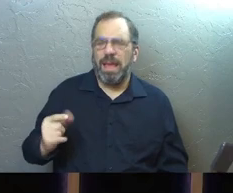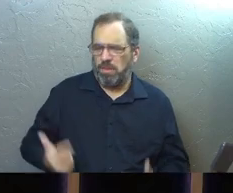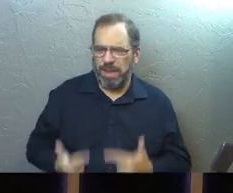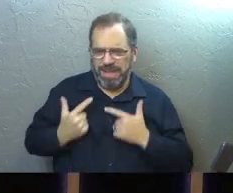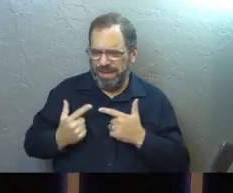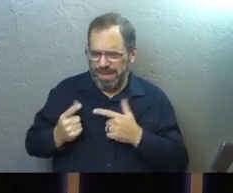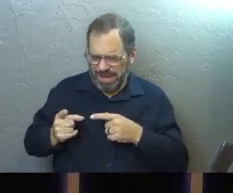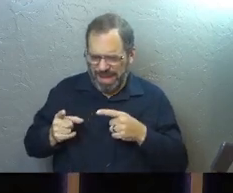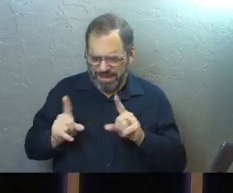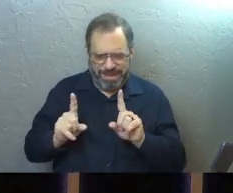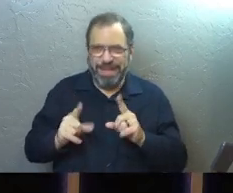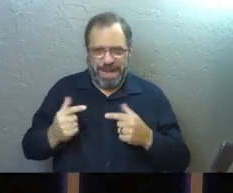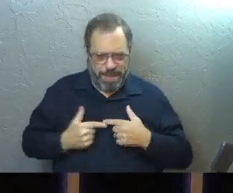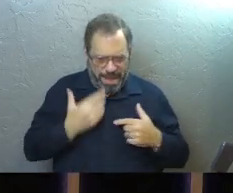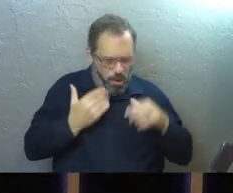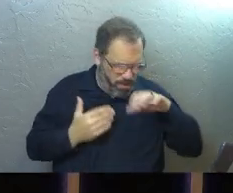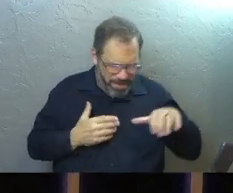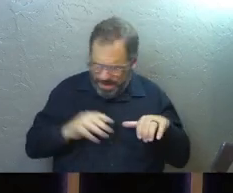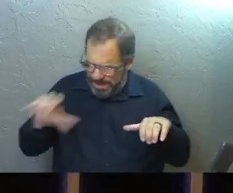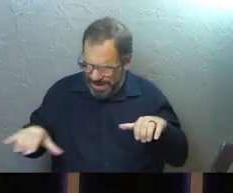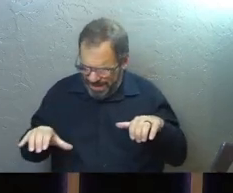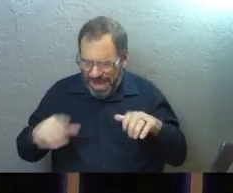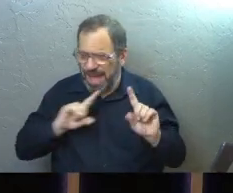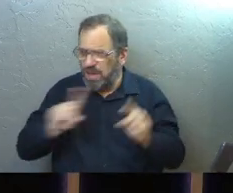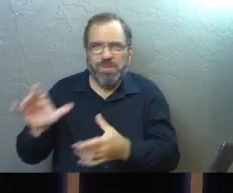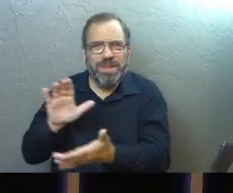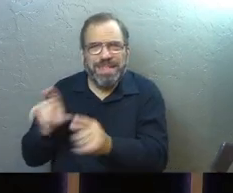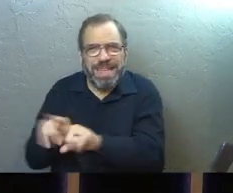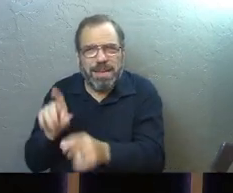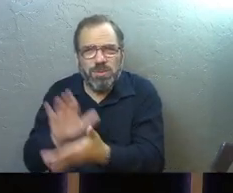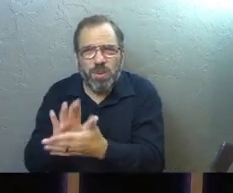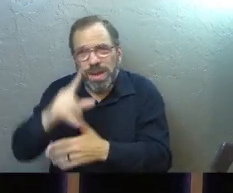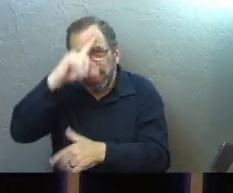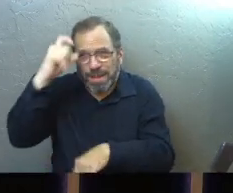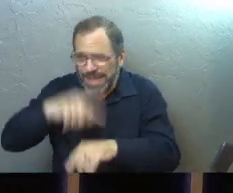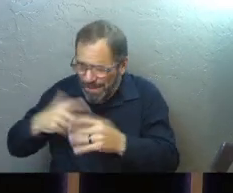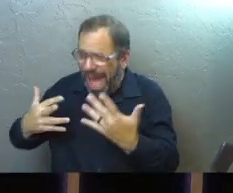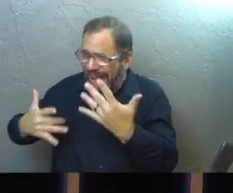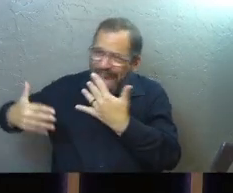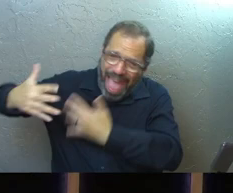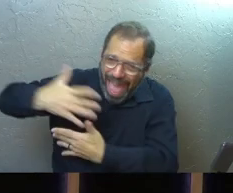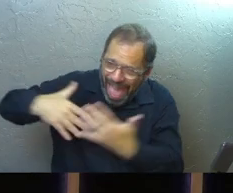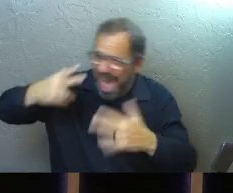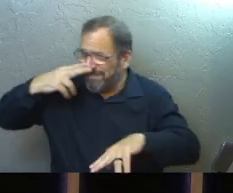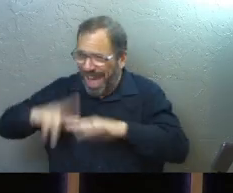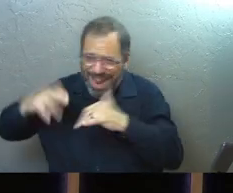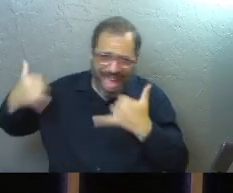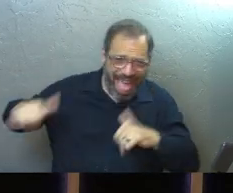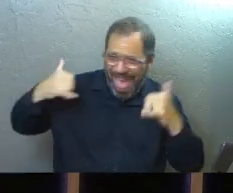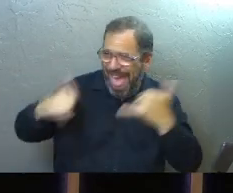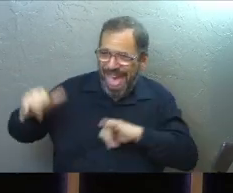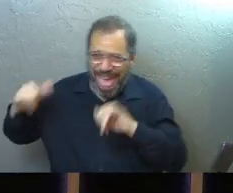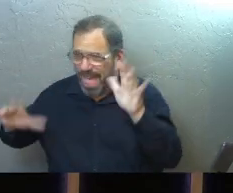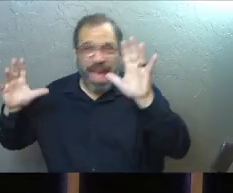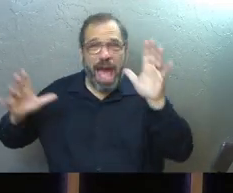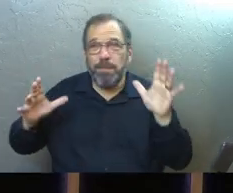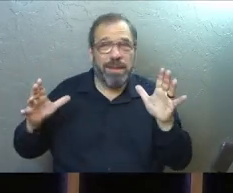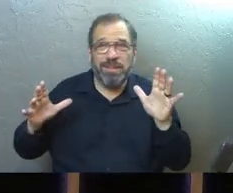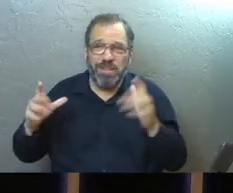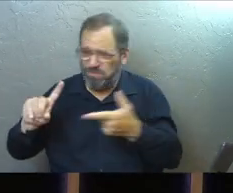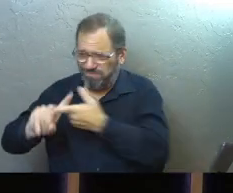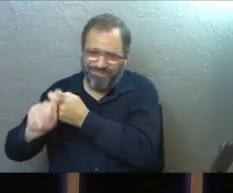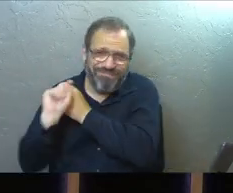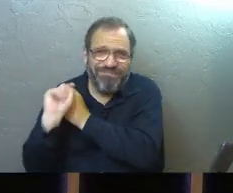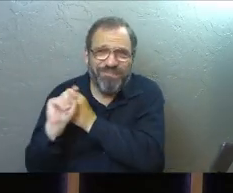lived within a block of each other, went to the same school, summertime, like hanging out at each other's houses all the time, and just